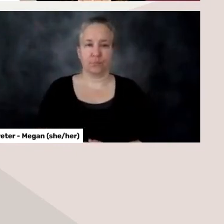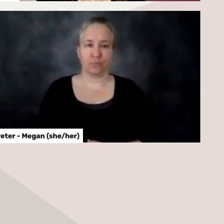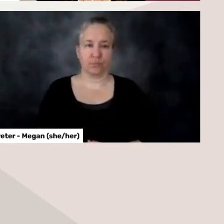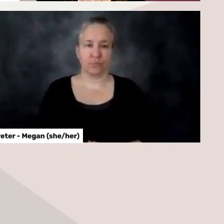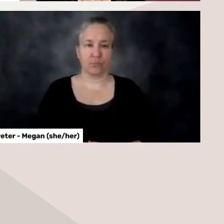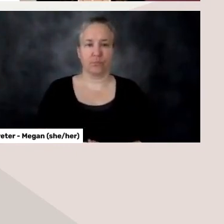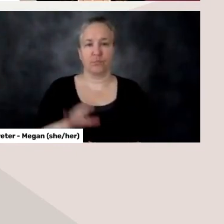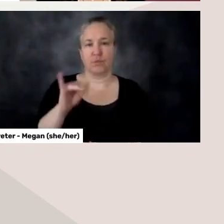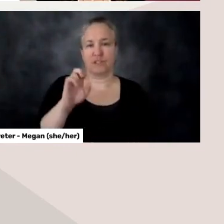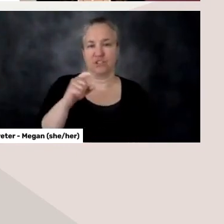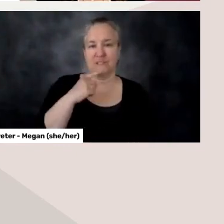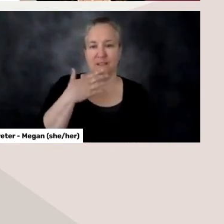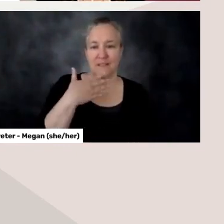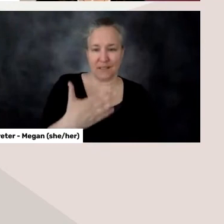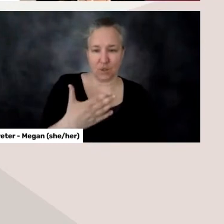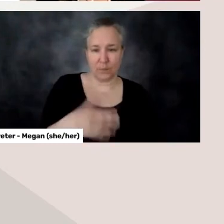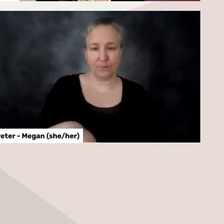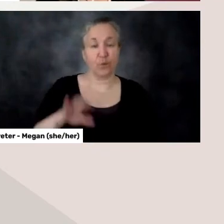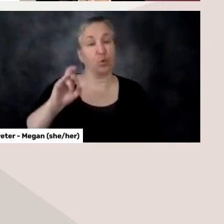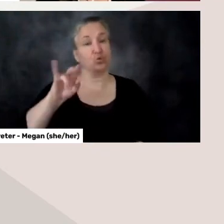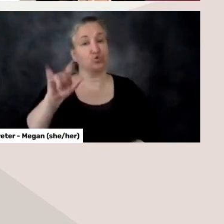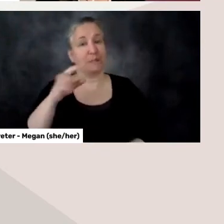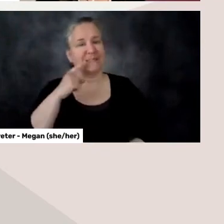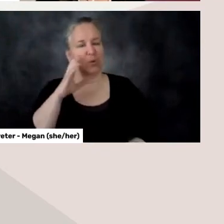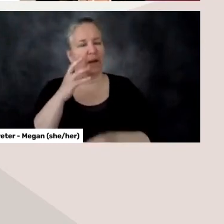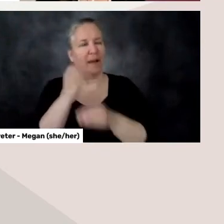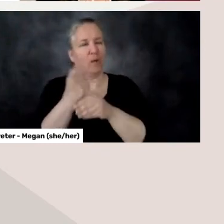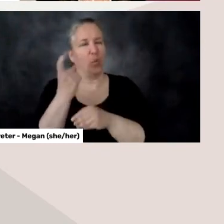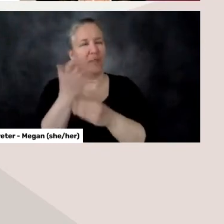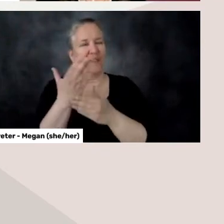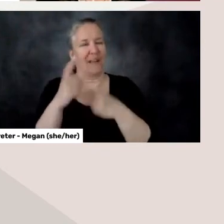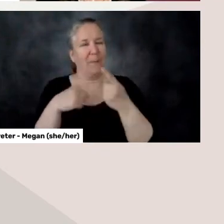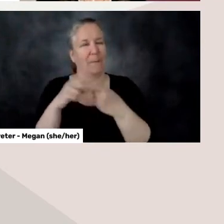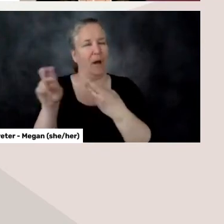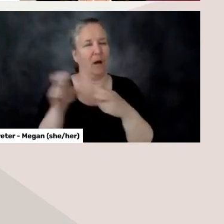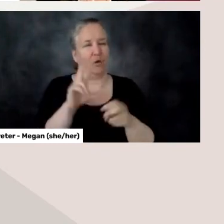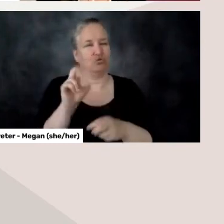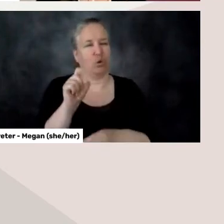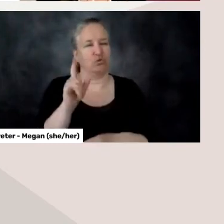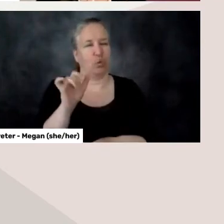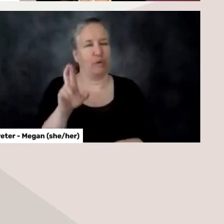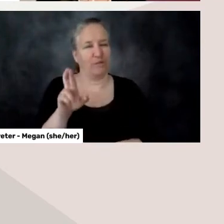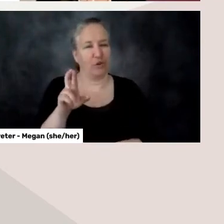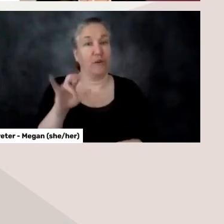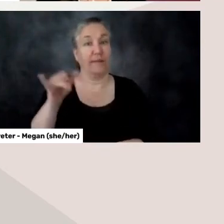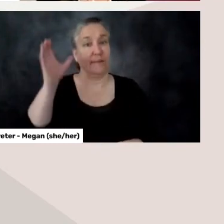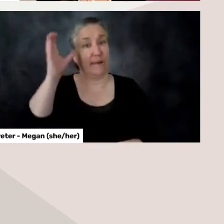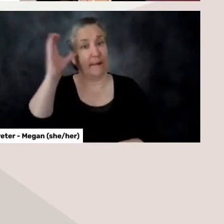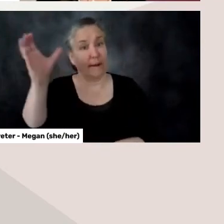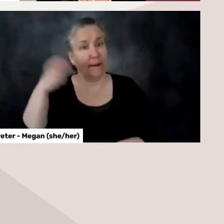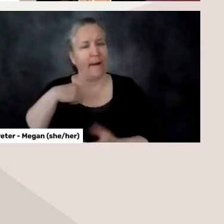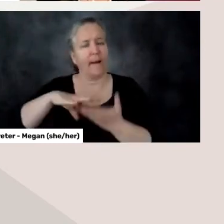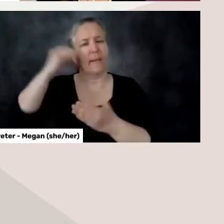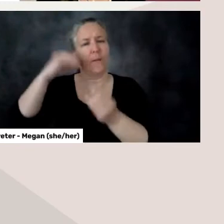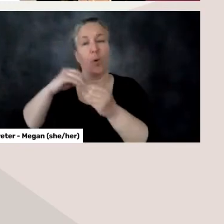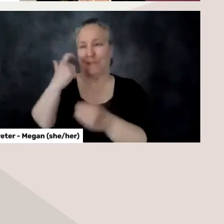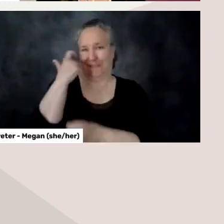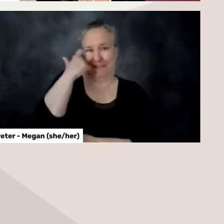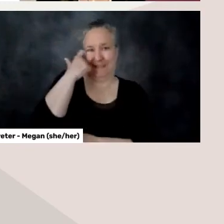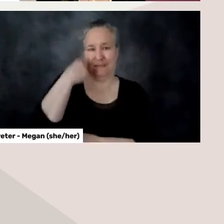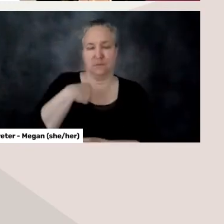Thank you. And Jean, I'll just say one thing about the crossover. It's actually a concept that I learned more